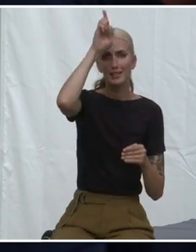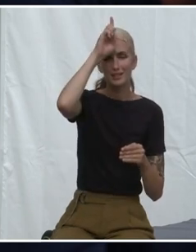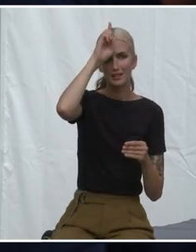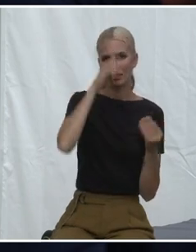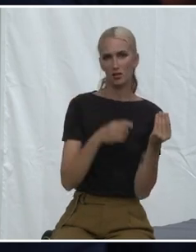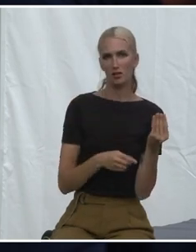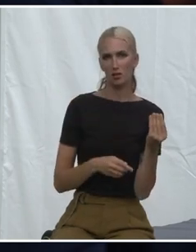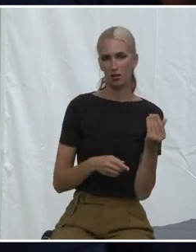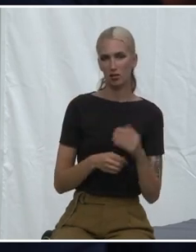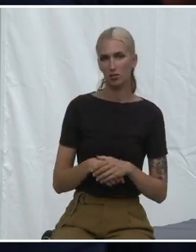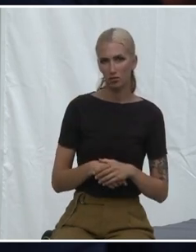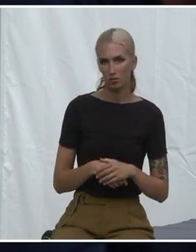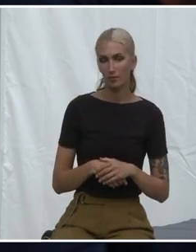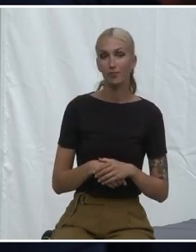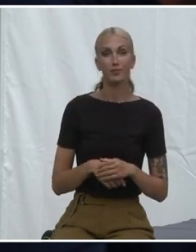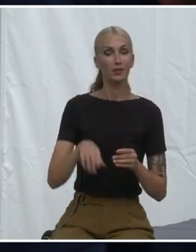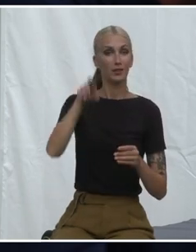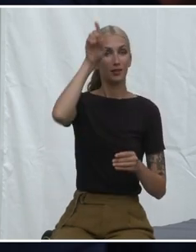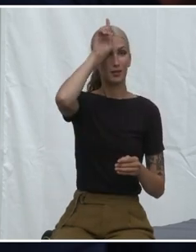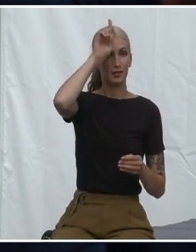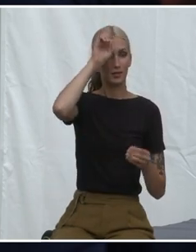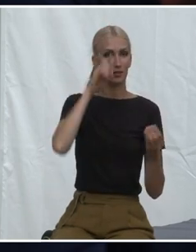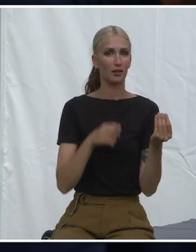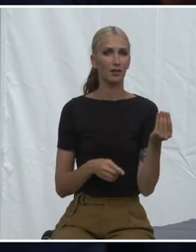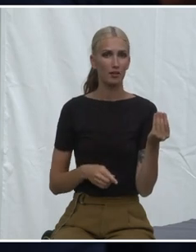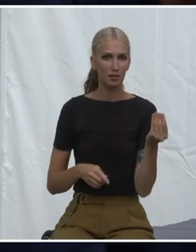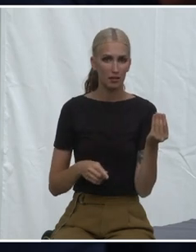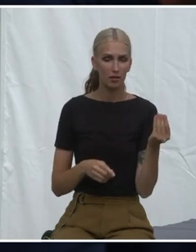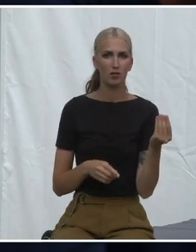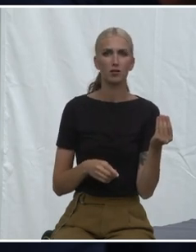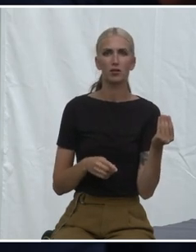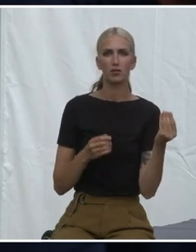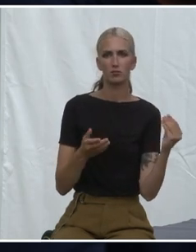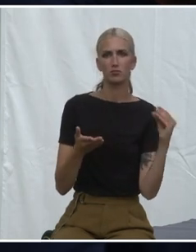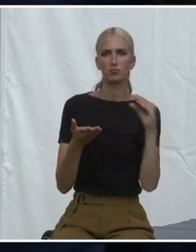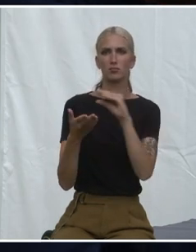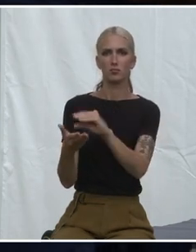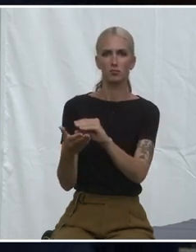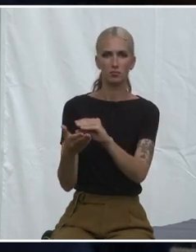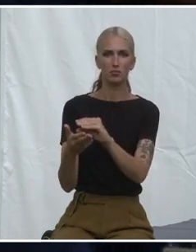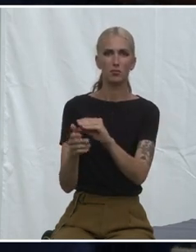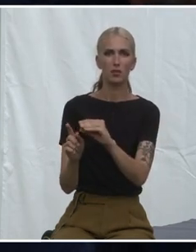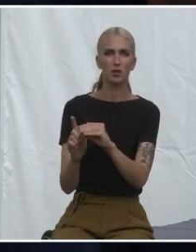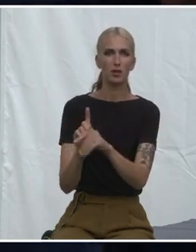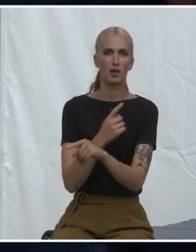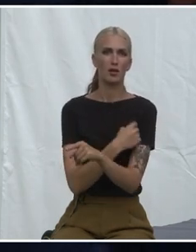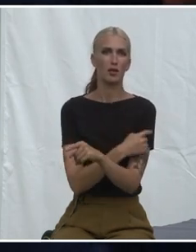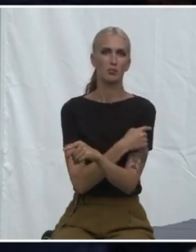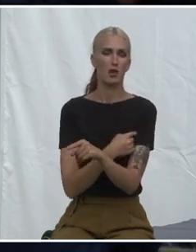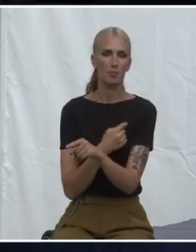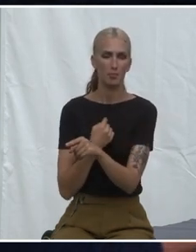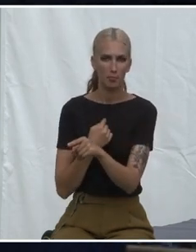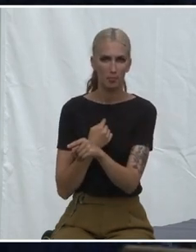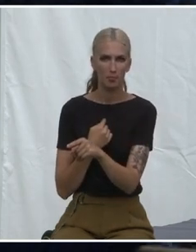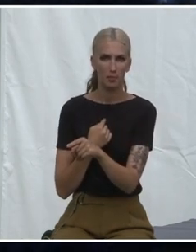one of the main things for a functioning welfare state, that is all that are living in